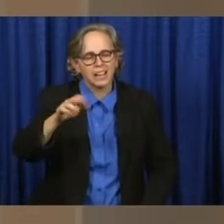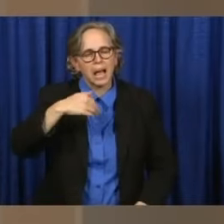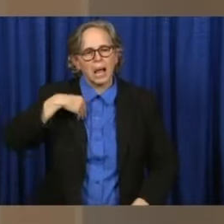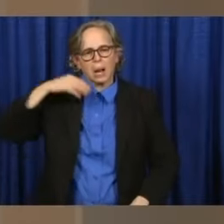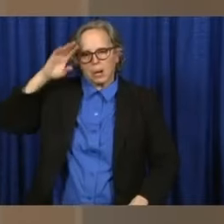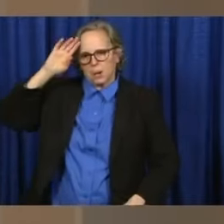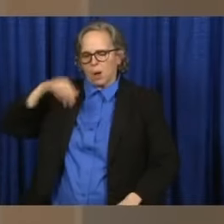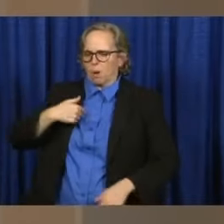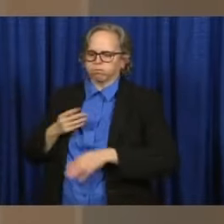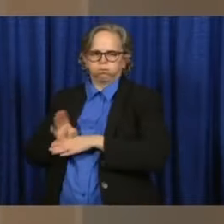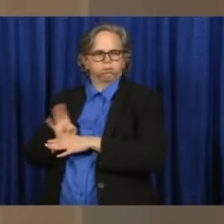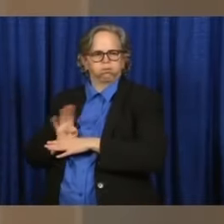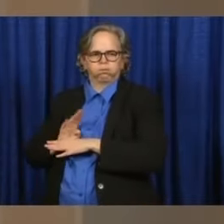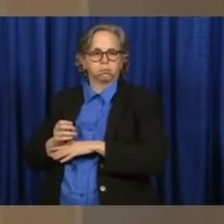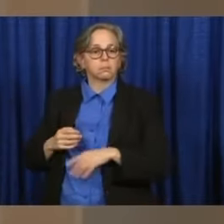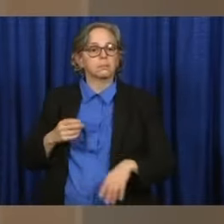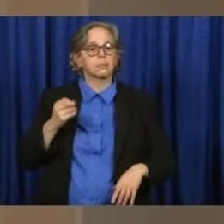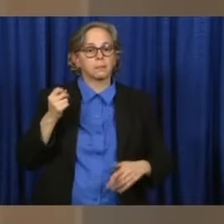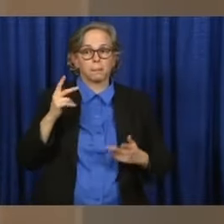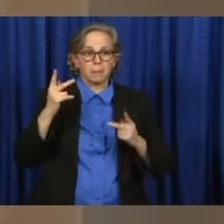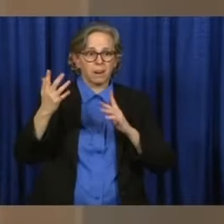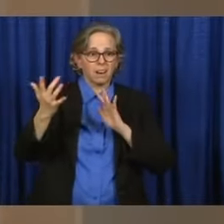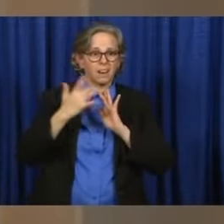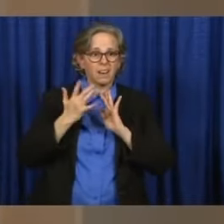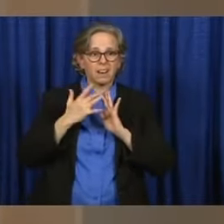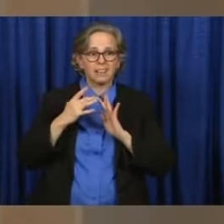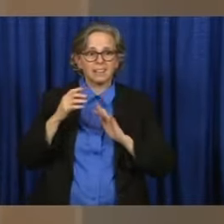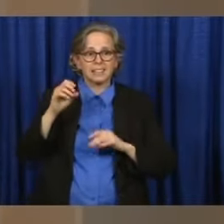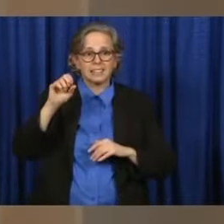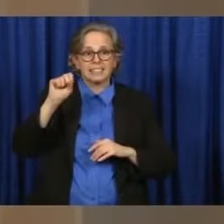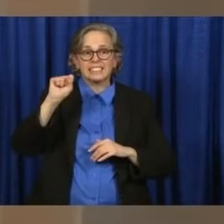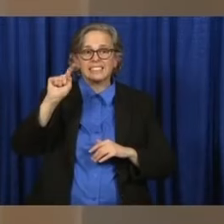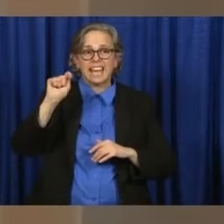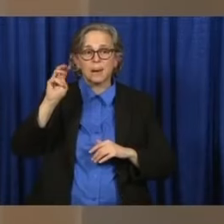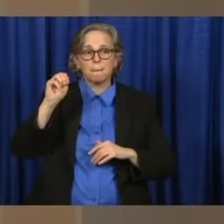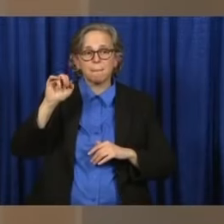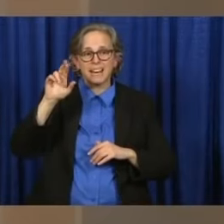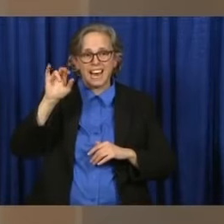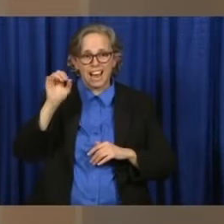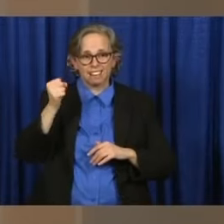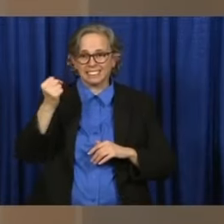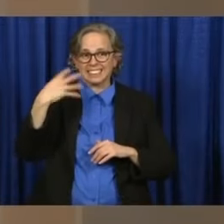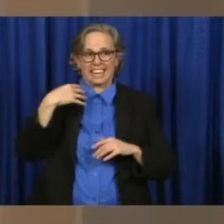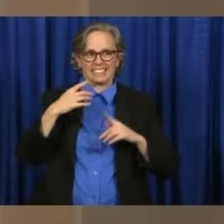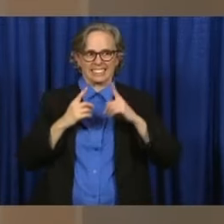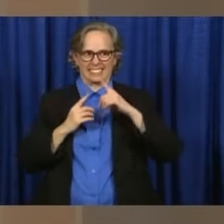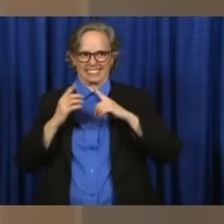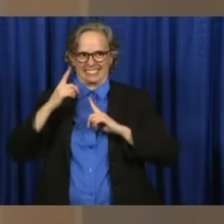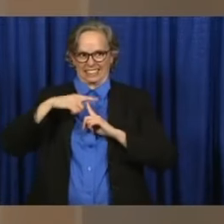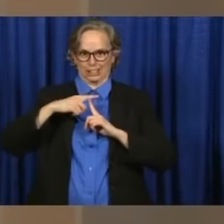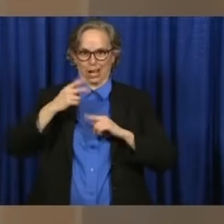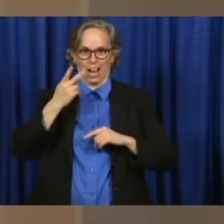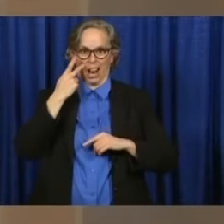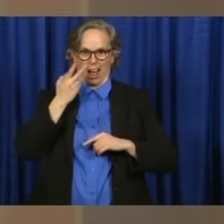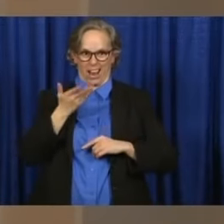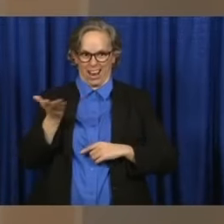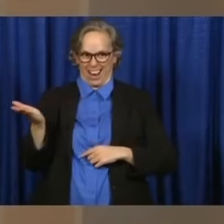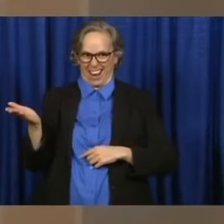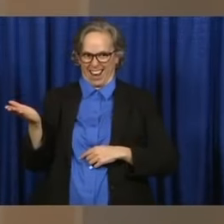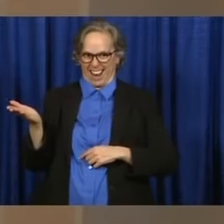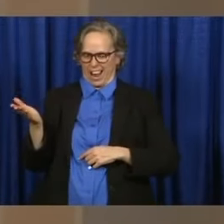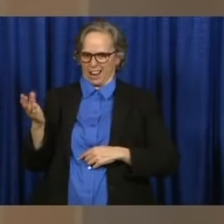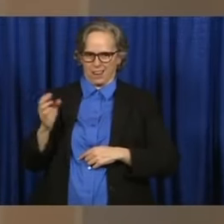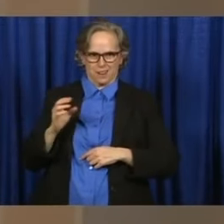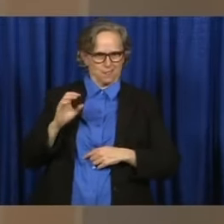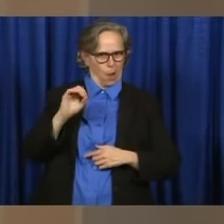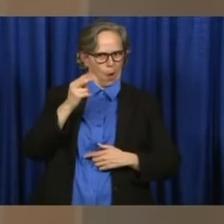Had some folks in St. Mary's, Ohio, send us these shirts. The Ohio Strong t-shirt. We really appreciate